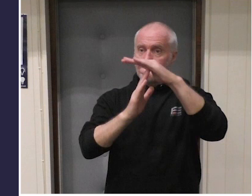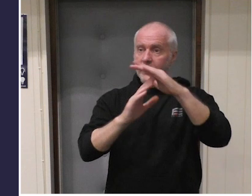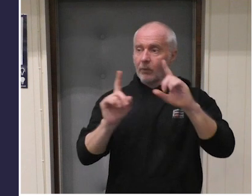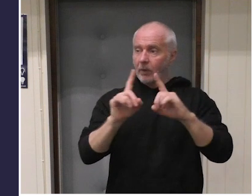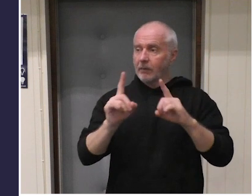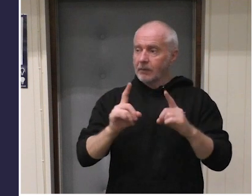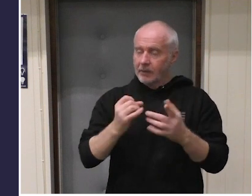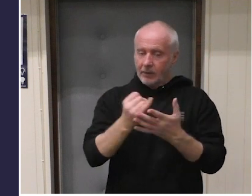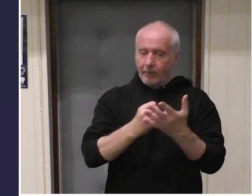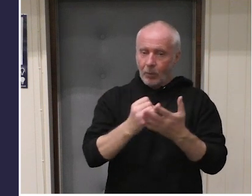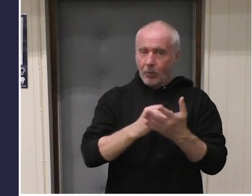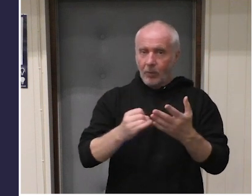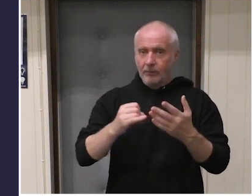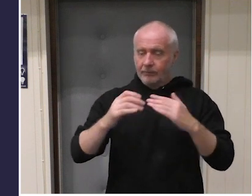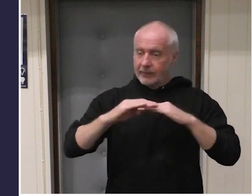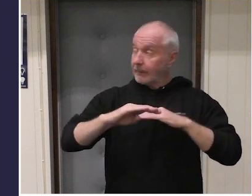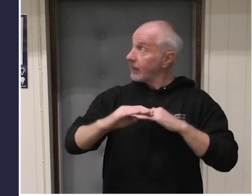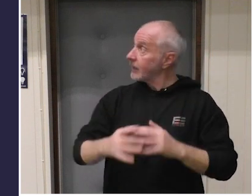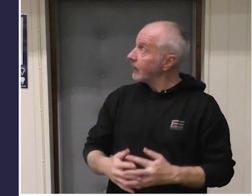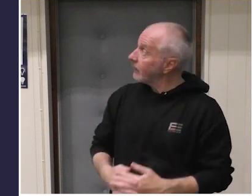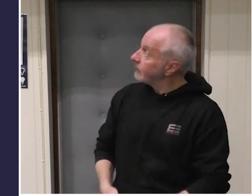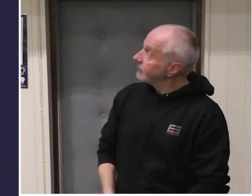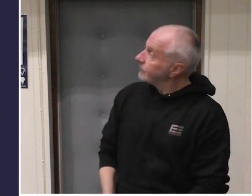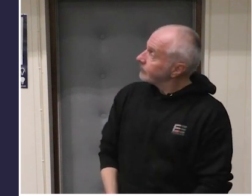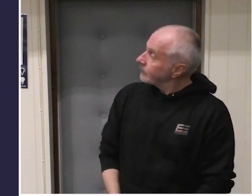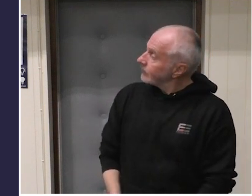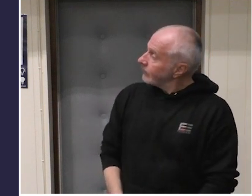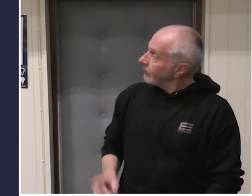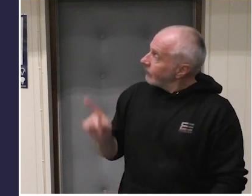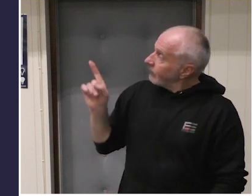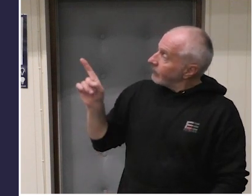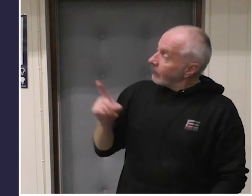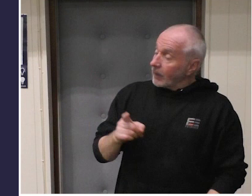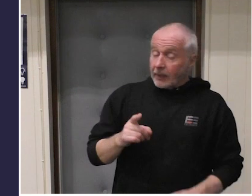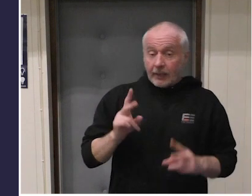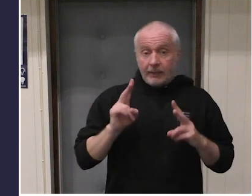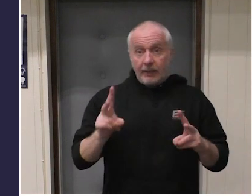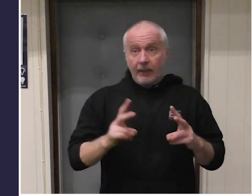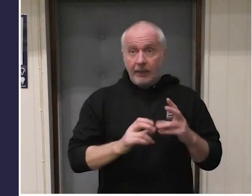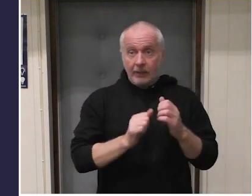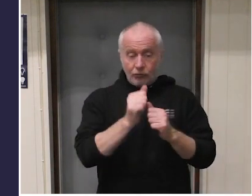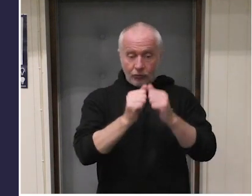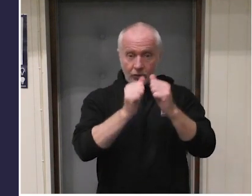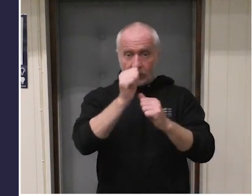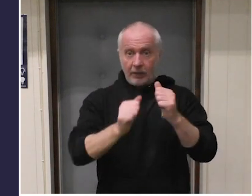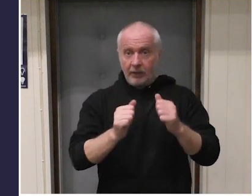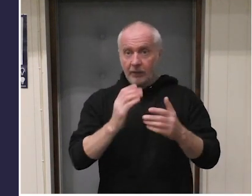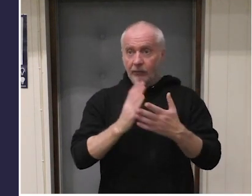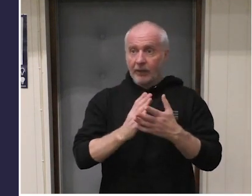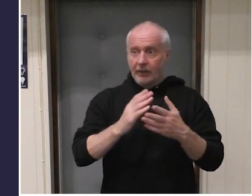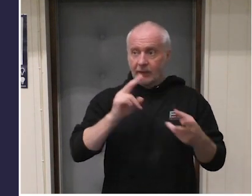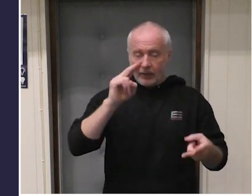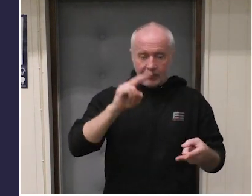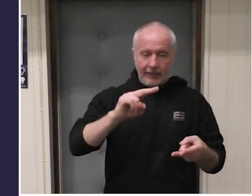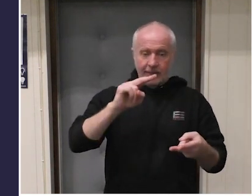if we zoom in at this peak where you actually get stable structures, we see that there's there's a tendency towards getting less and